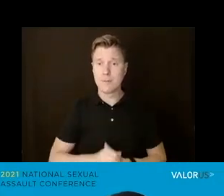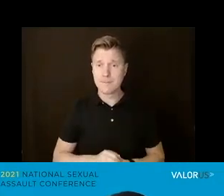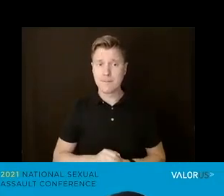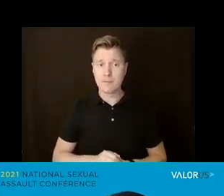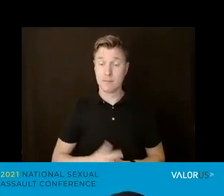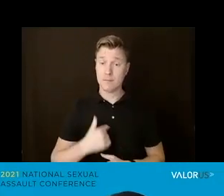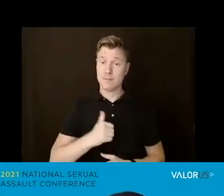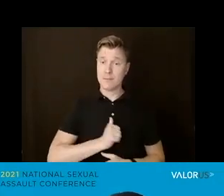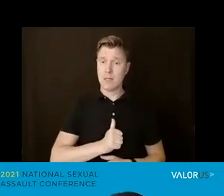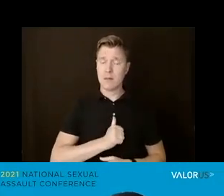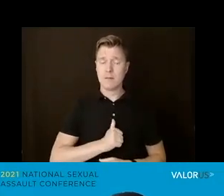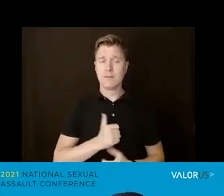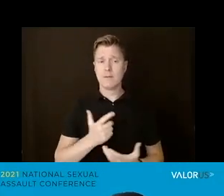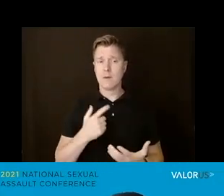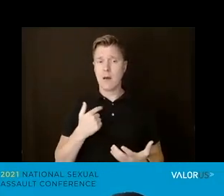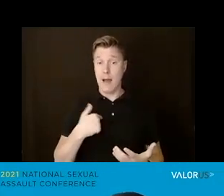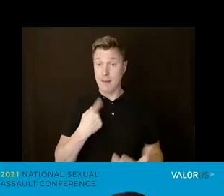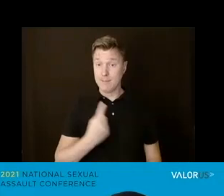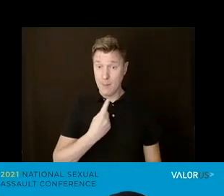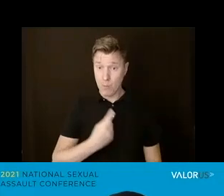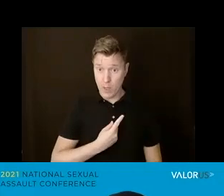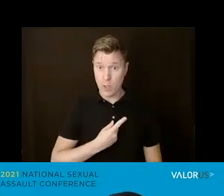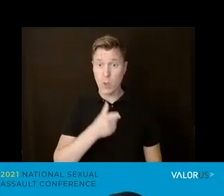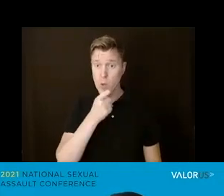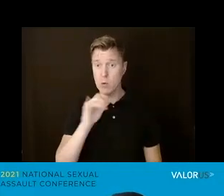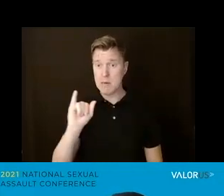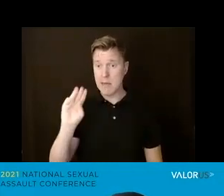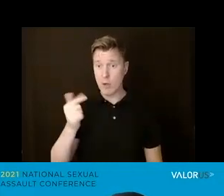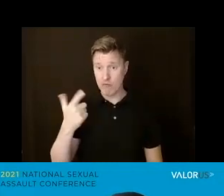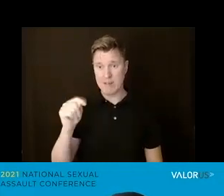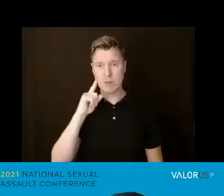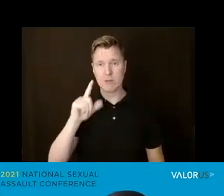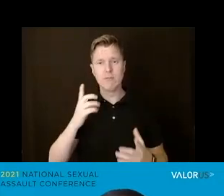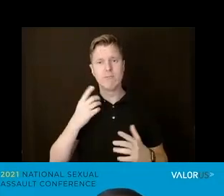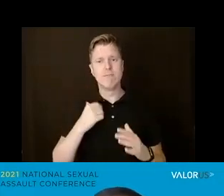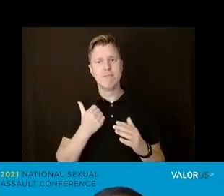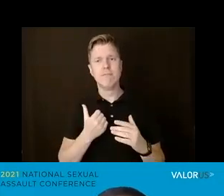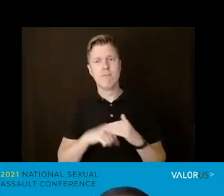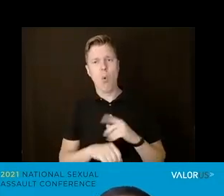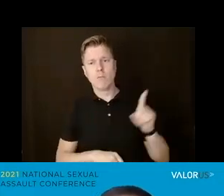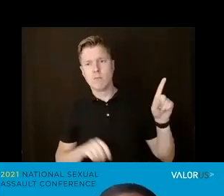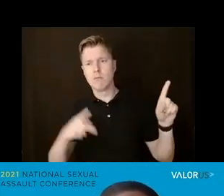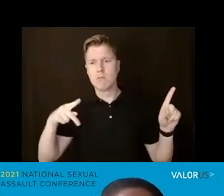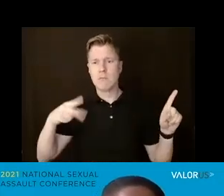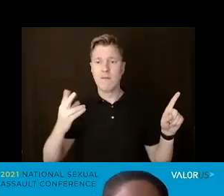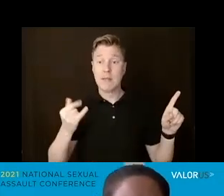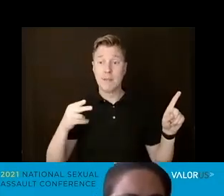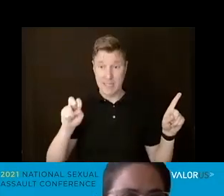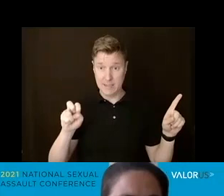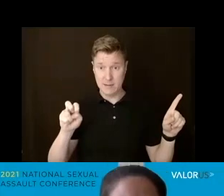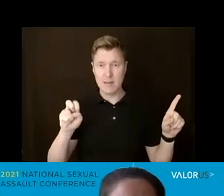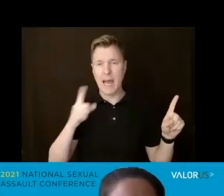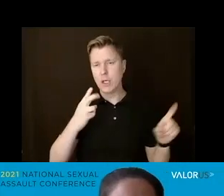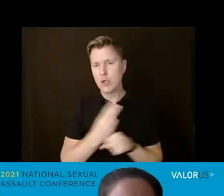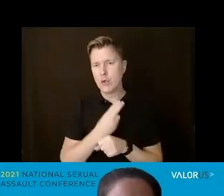myself, I am somebody who is an immigrant. I was born in the Philippines. I use she, her pronouns. I was